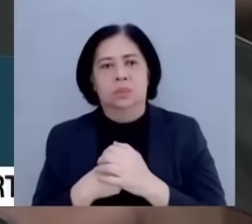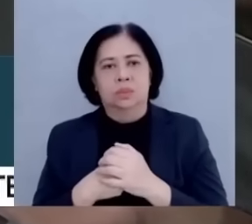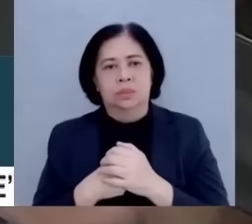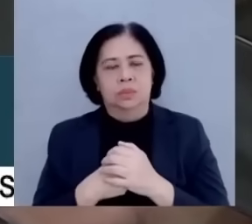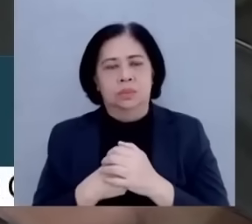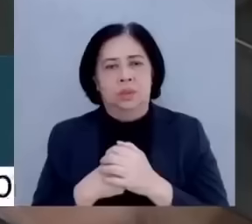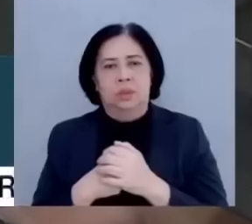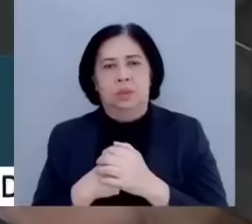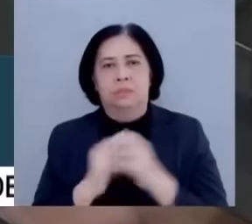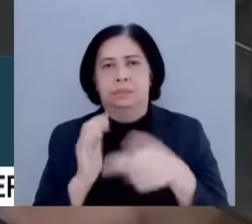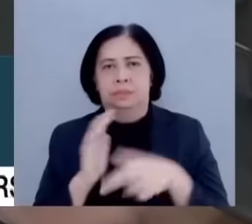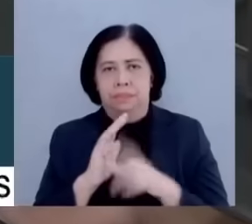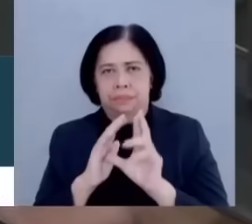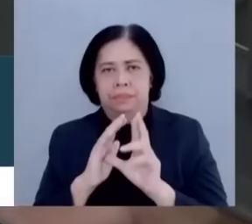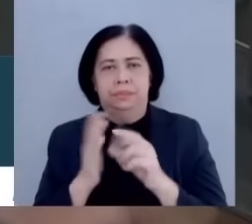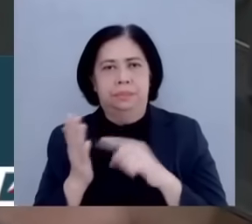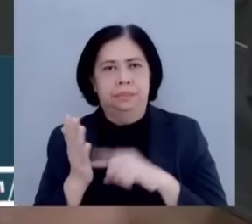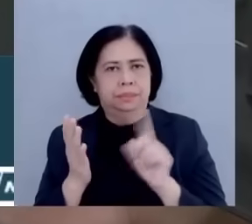record of